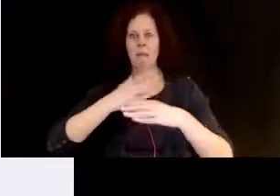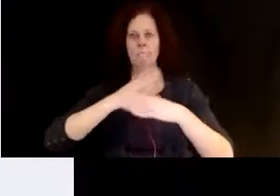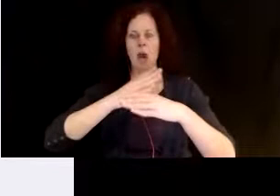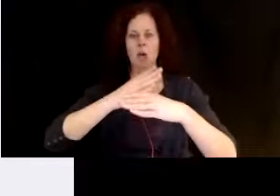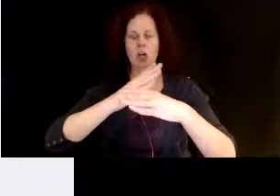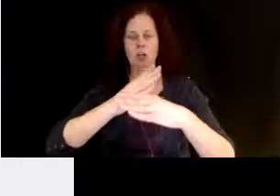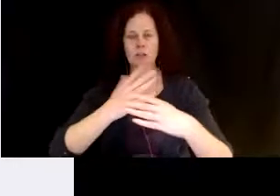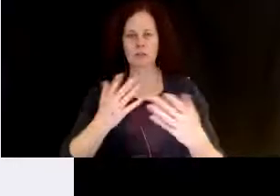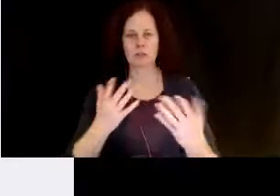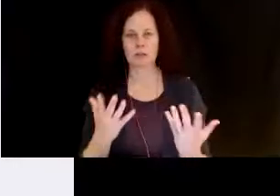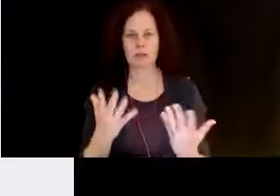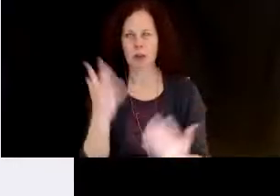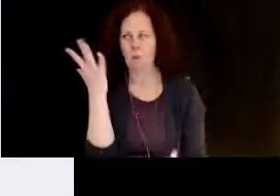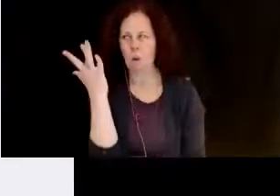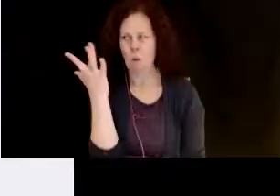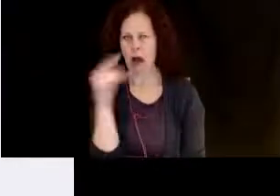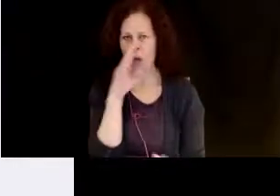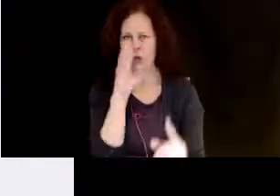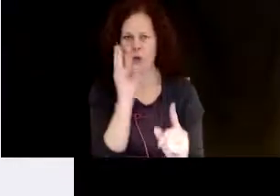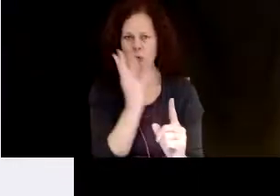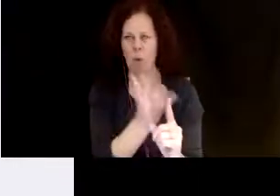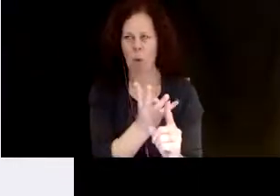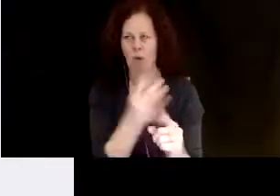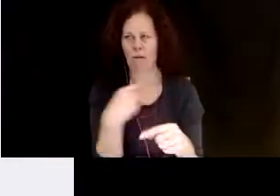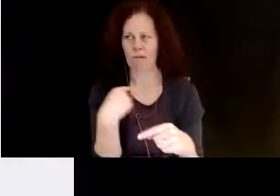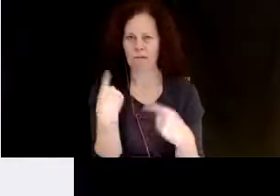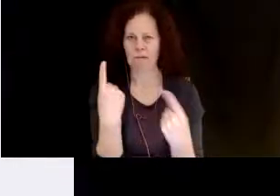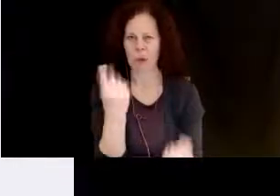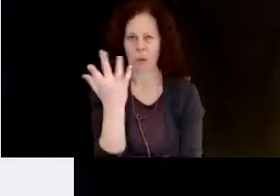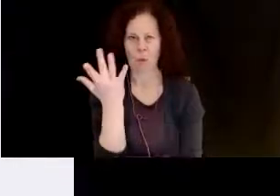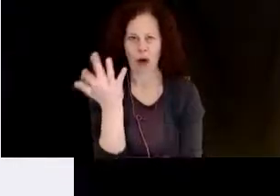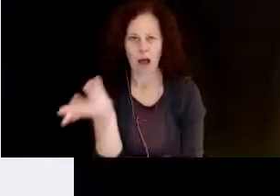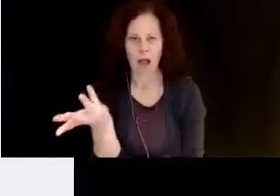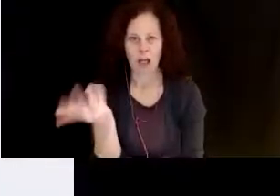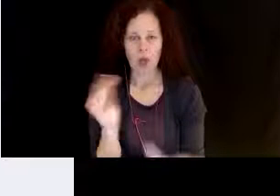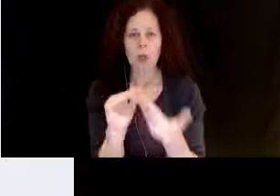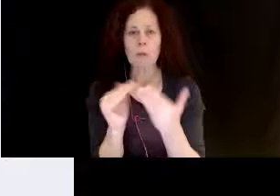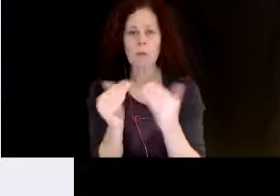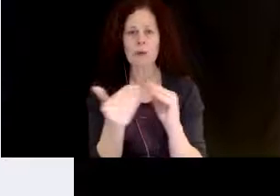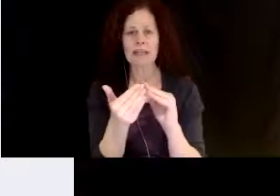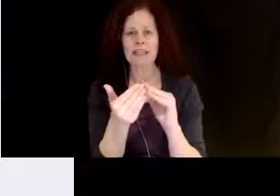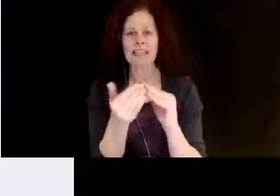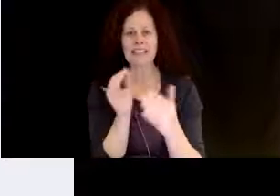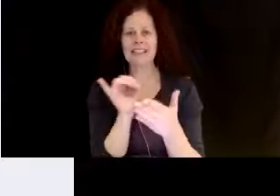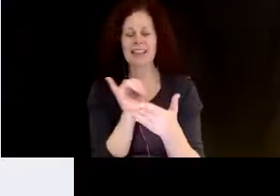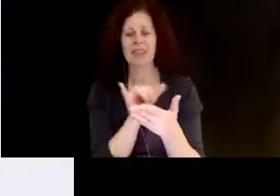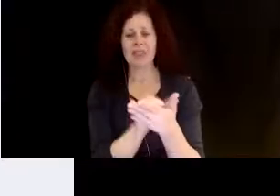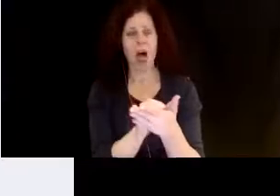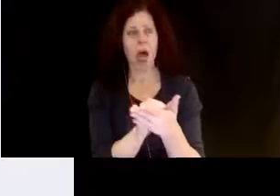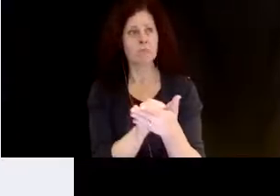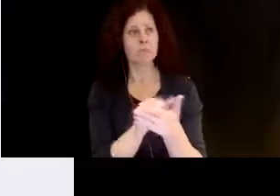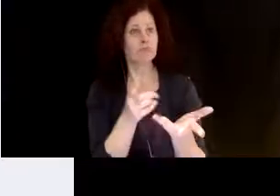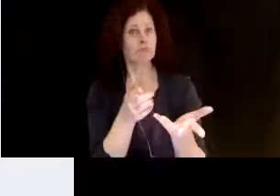costly. Communities that aren't dealing with the elephant are paying millions of dollars in required infrastructure changes and